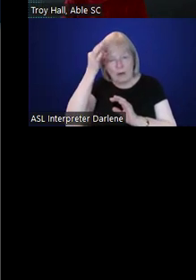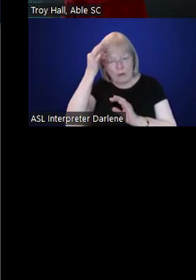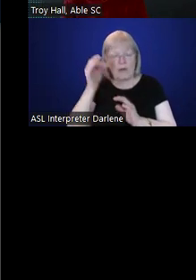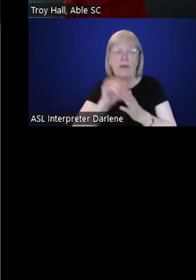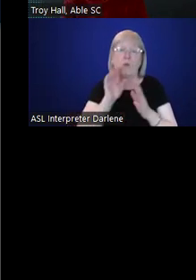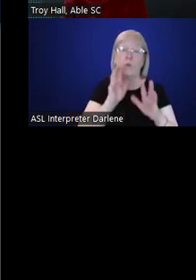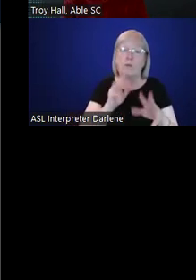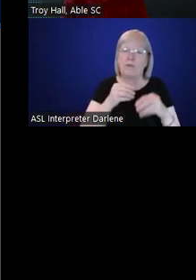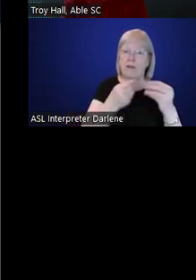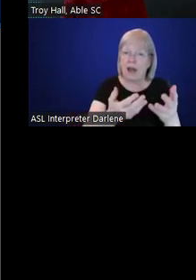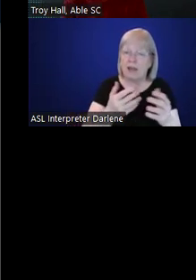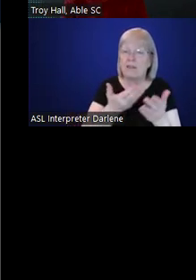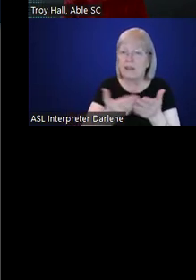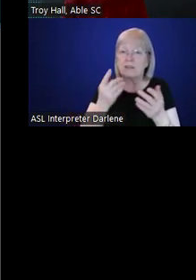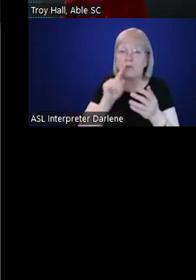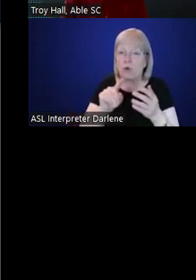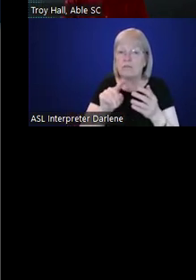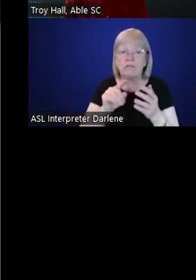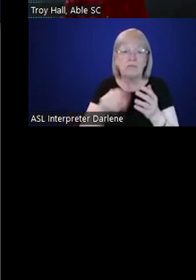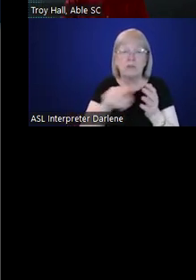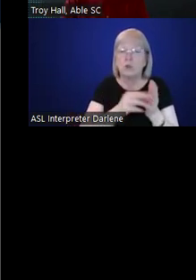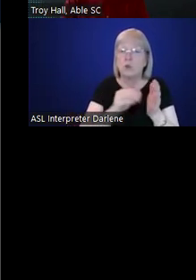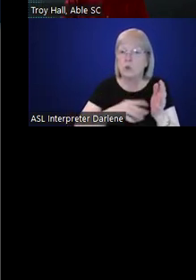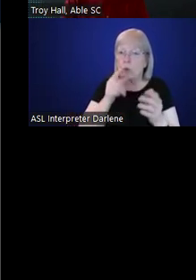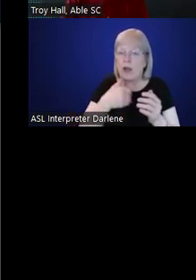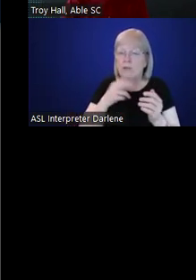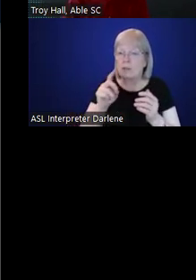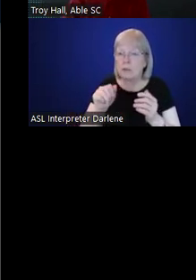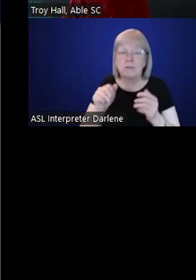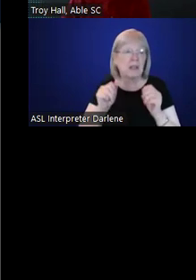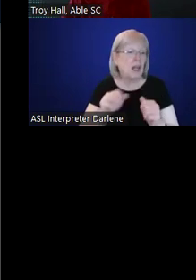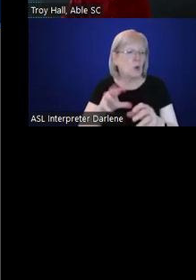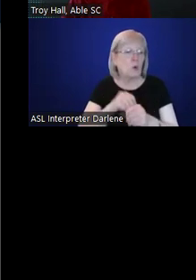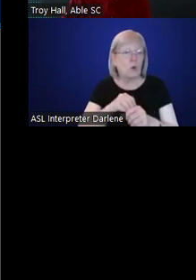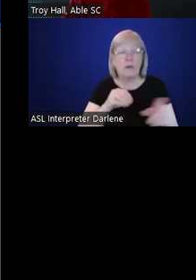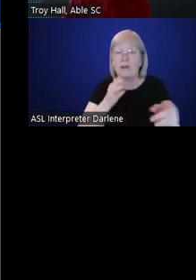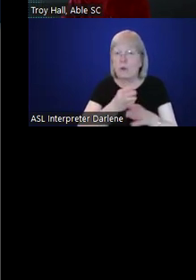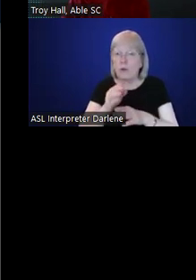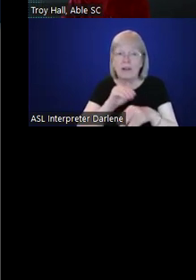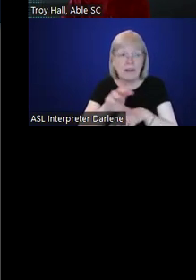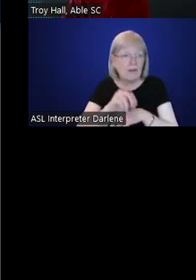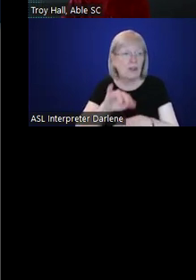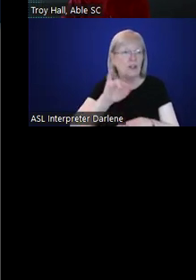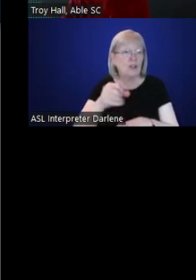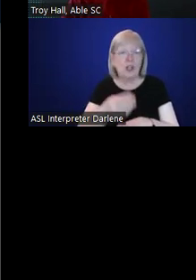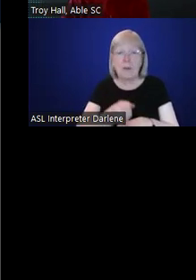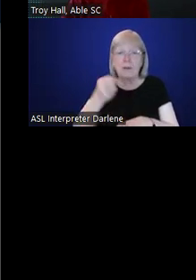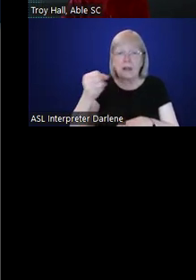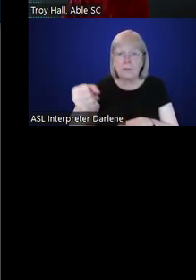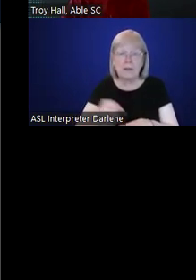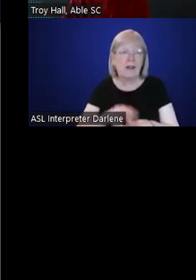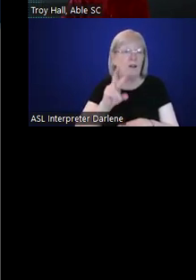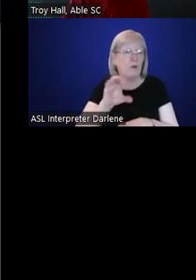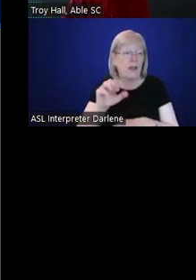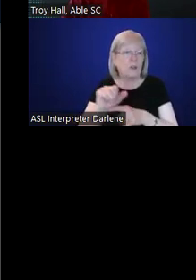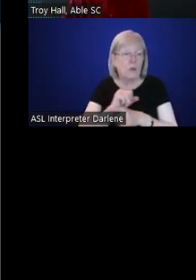That includes transition age youth. And this can be career counseling, job placement, vocational training, assistive